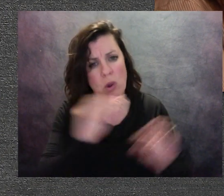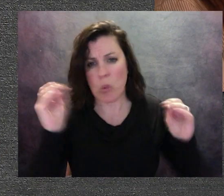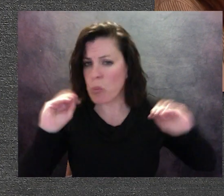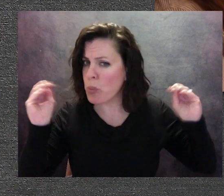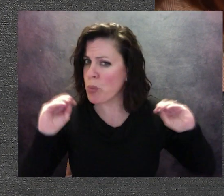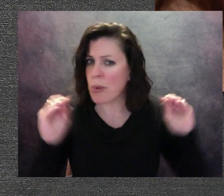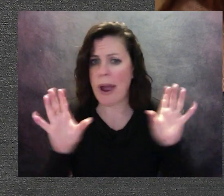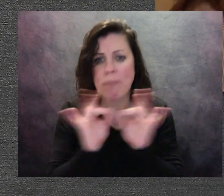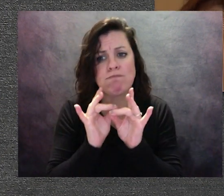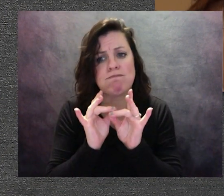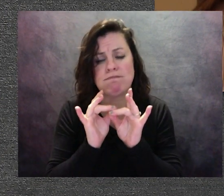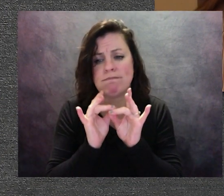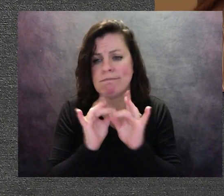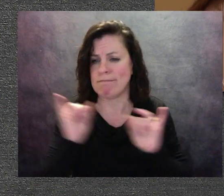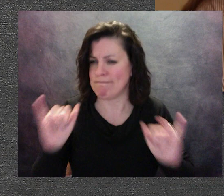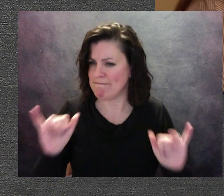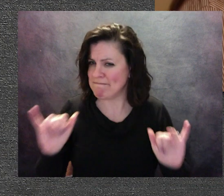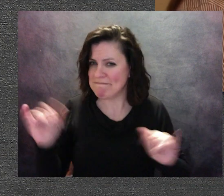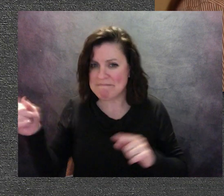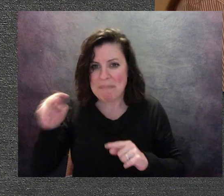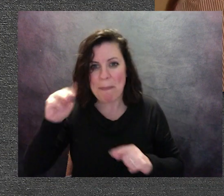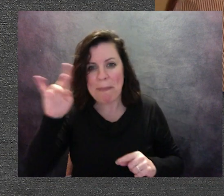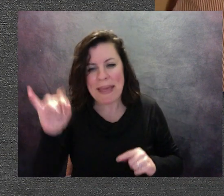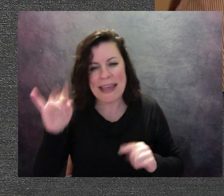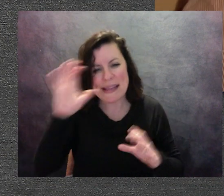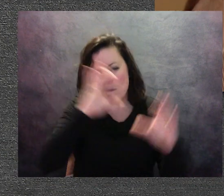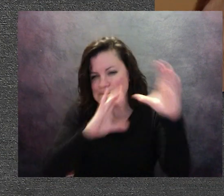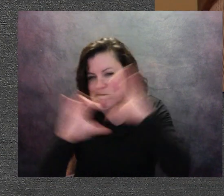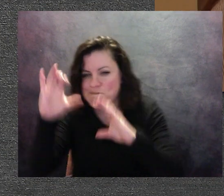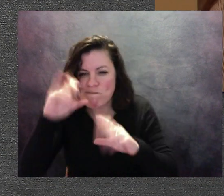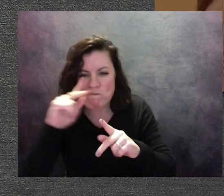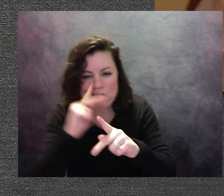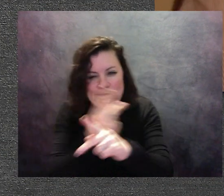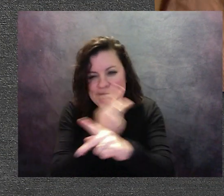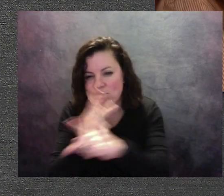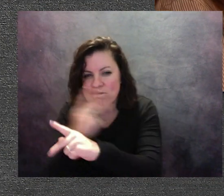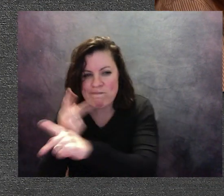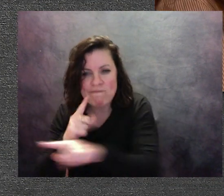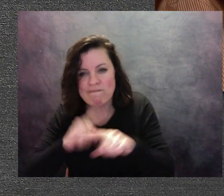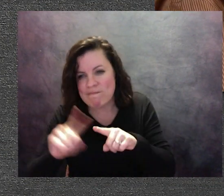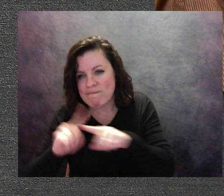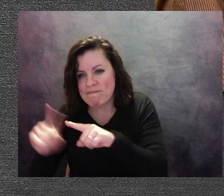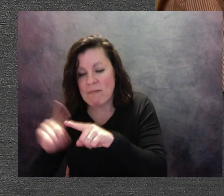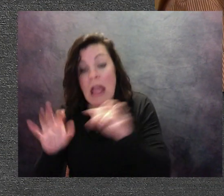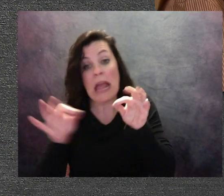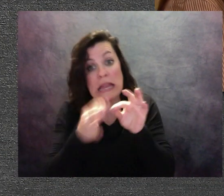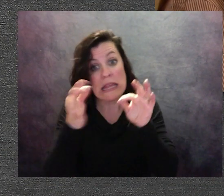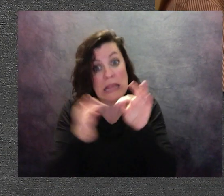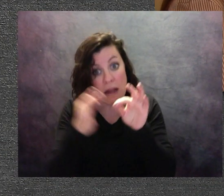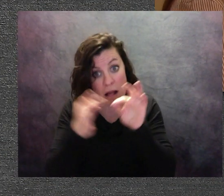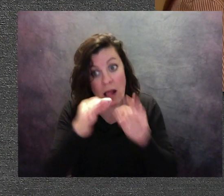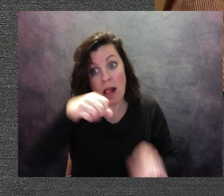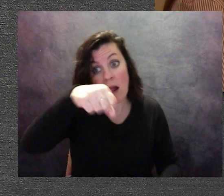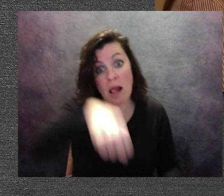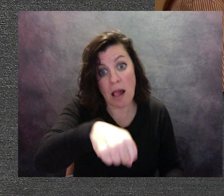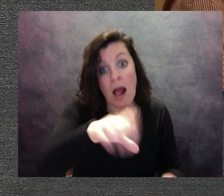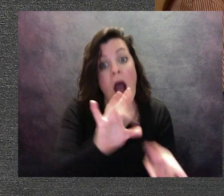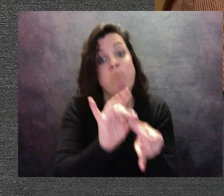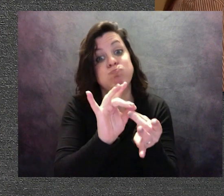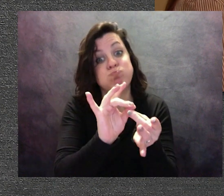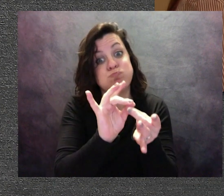learning. He sits down to play with his collection. First, he picks up the needle with a